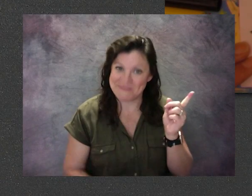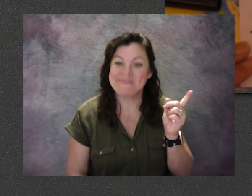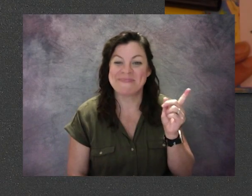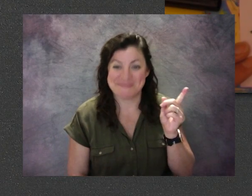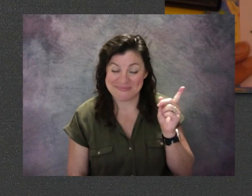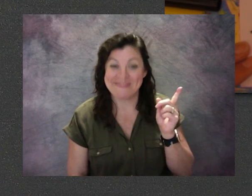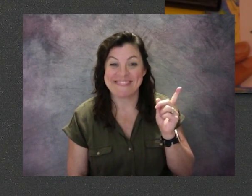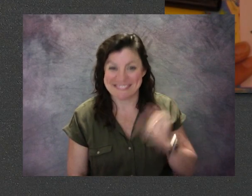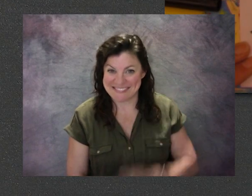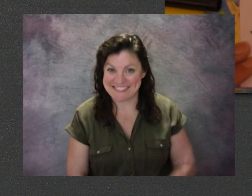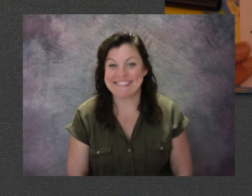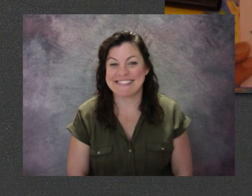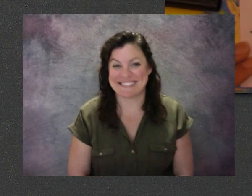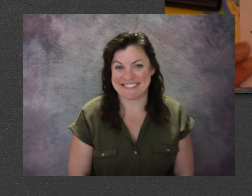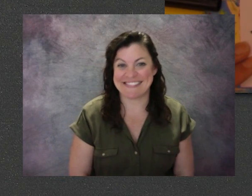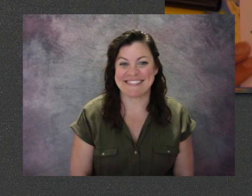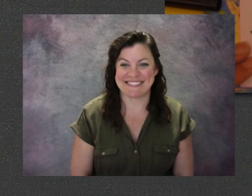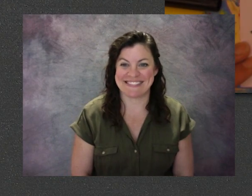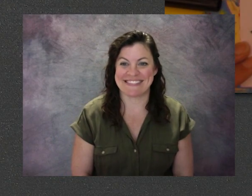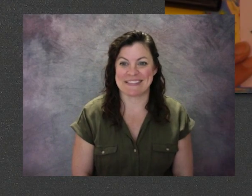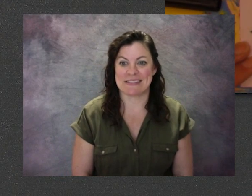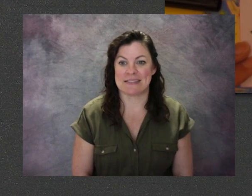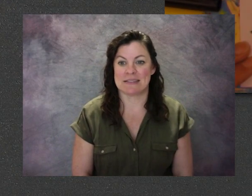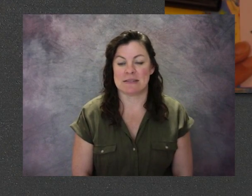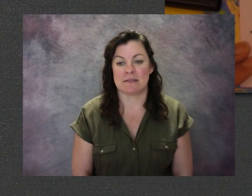Go right over those crayon lines.